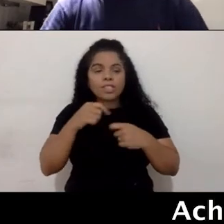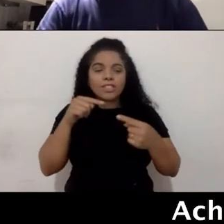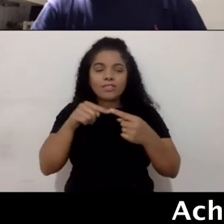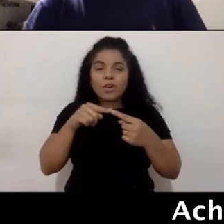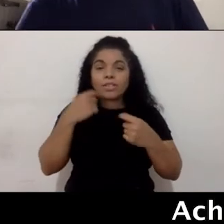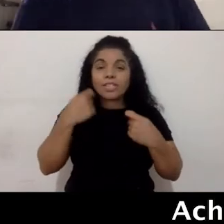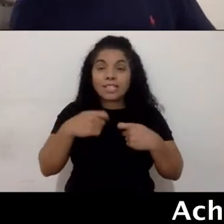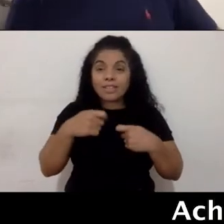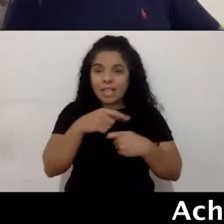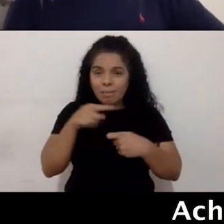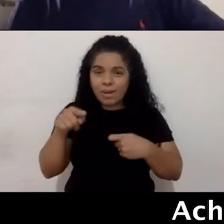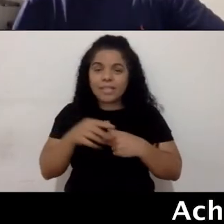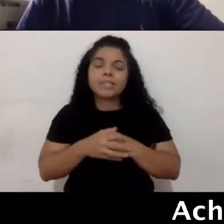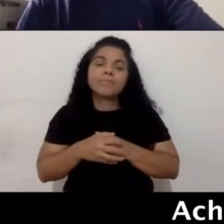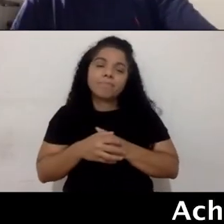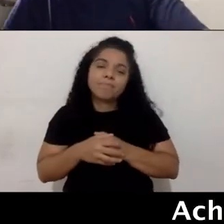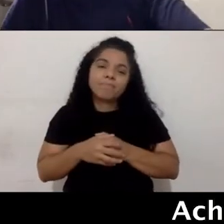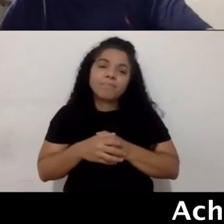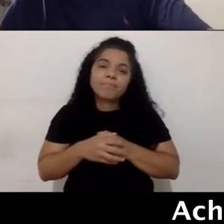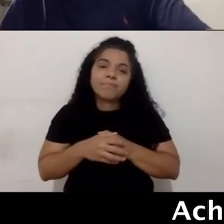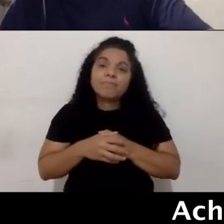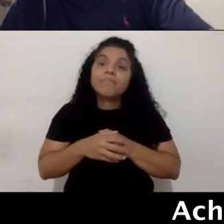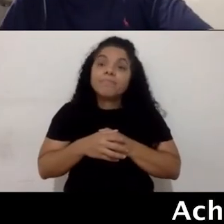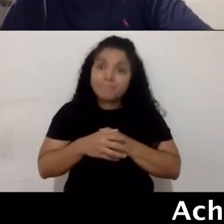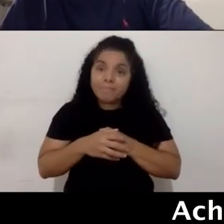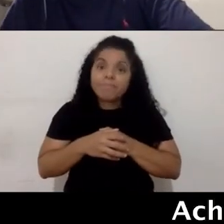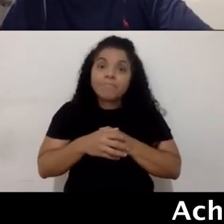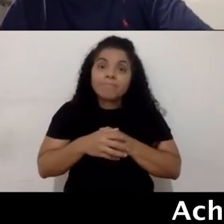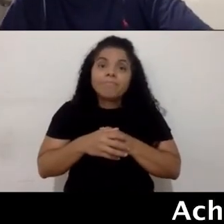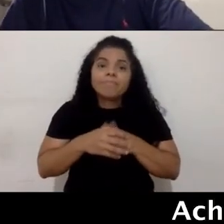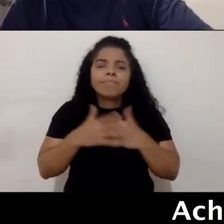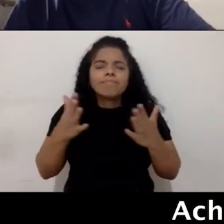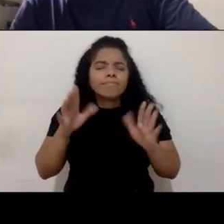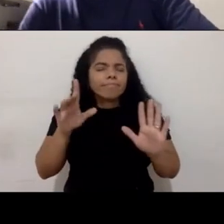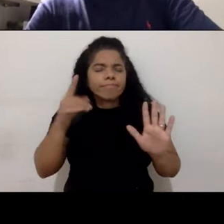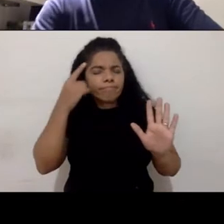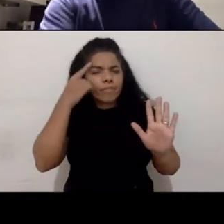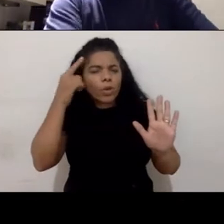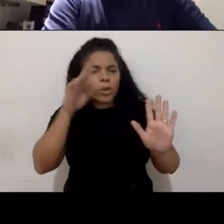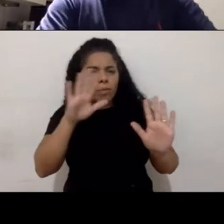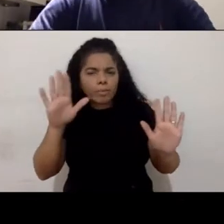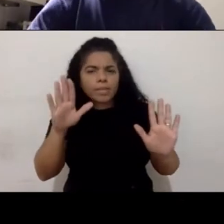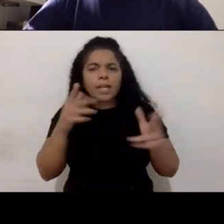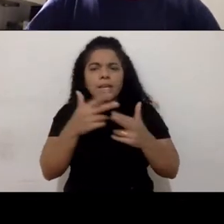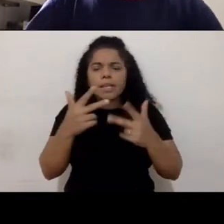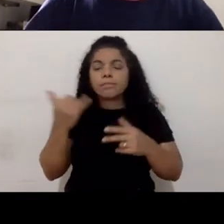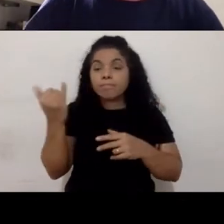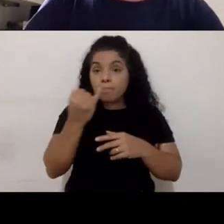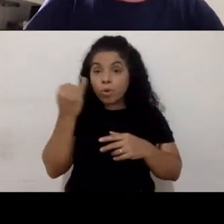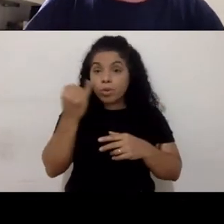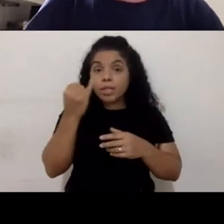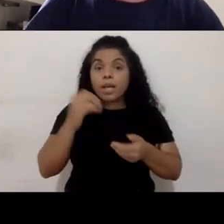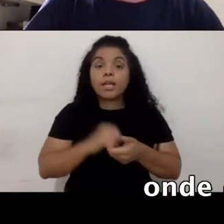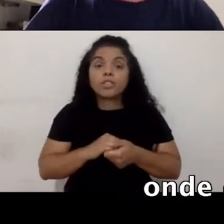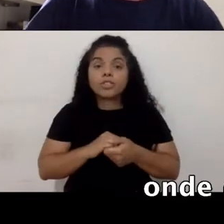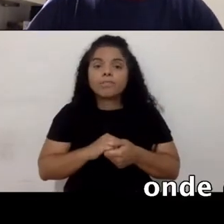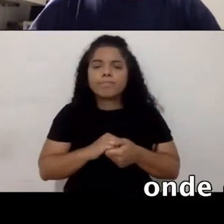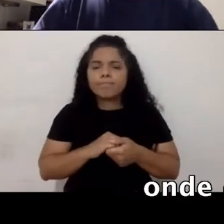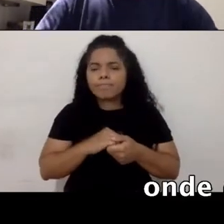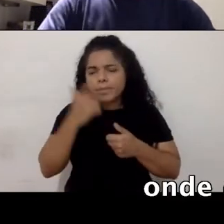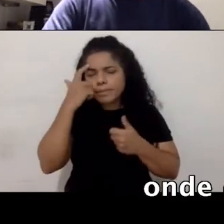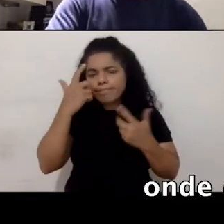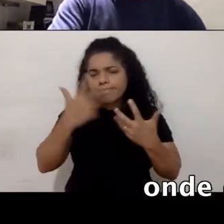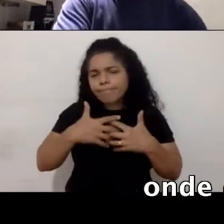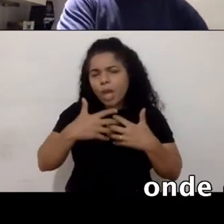And so this takes the idea, I think an important thing is thinking about where to draw the boundaries when you're infrastructure, where